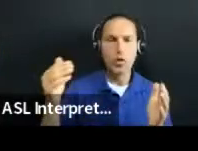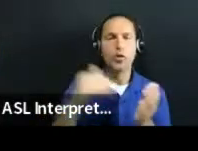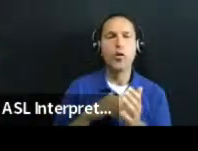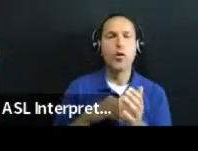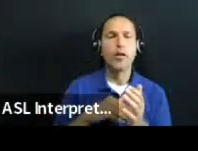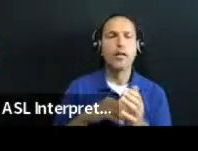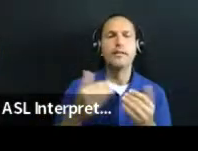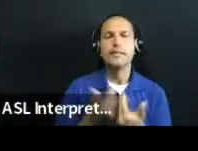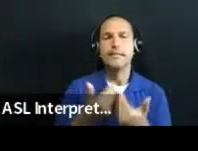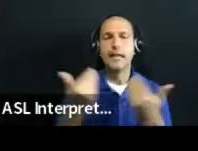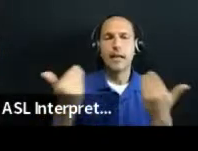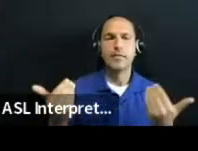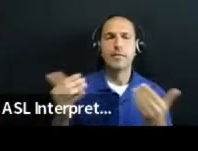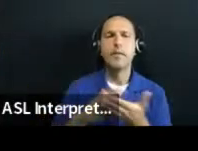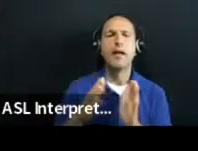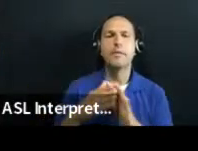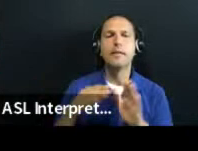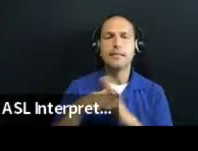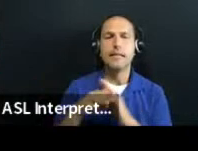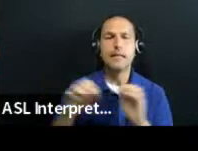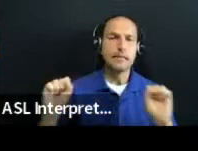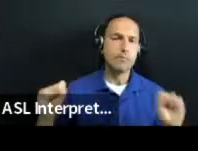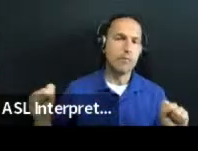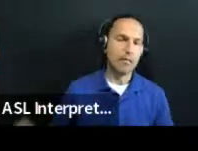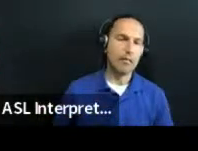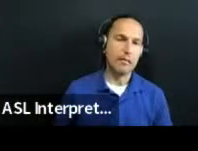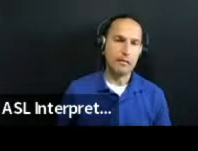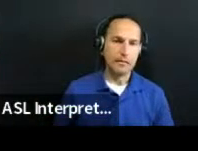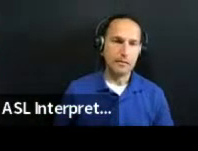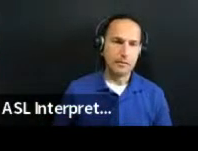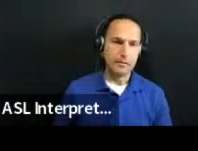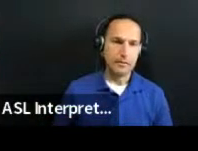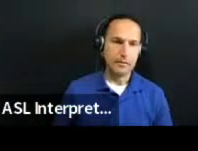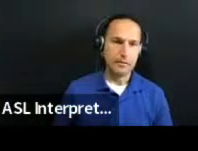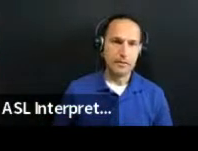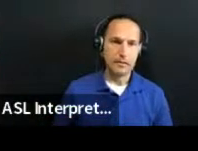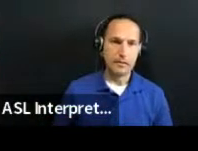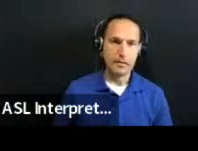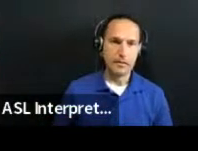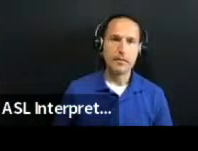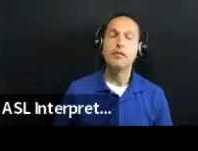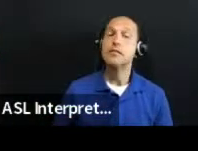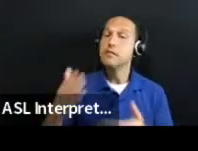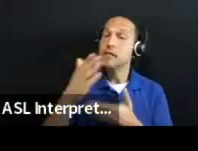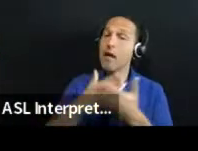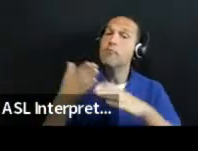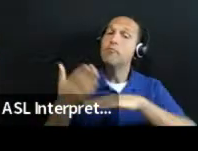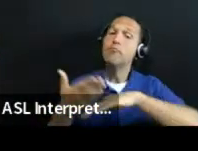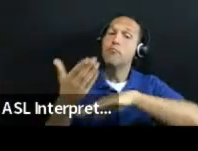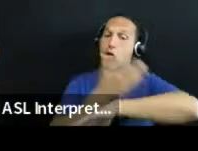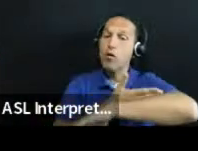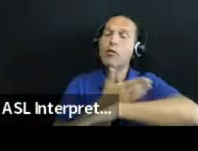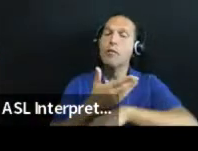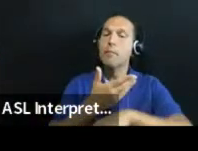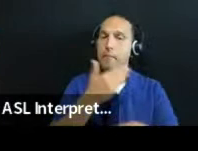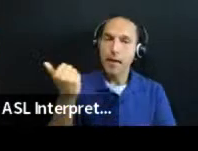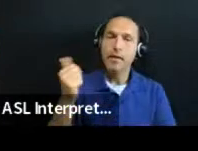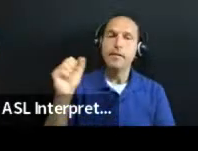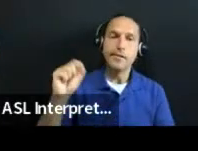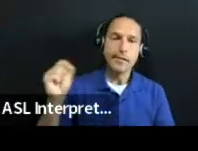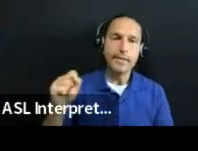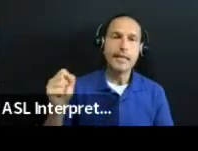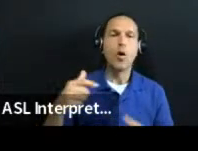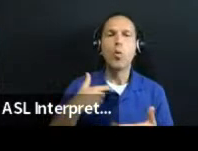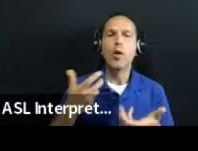separately somewhere else to make it accessible. There have been improvements and they are getting better. We